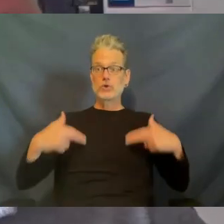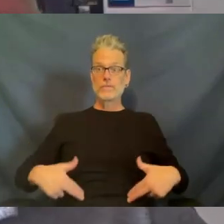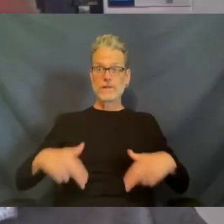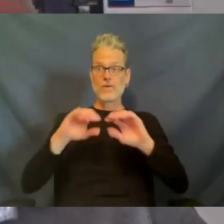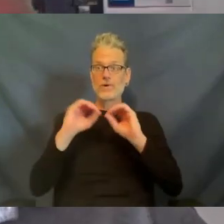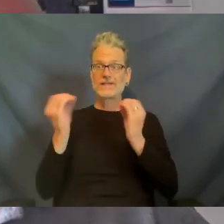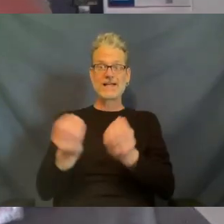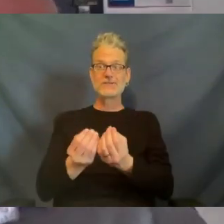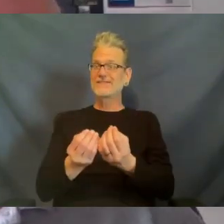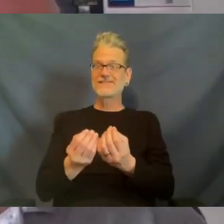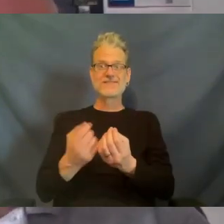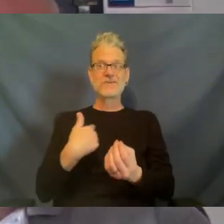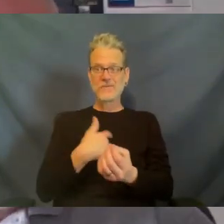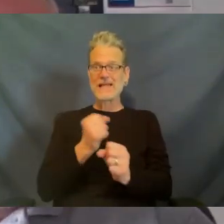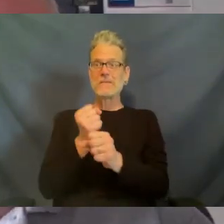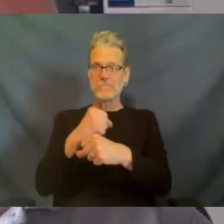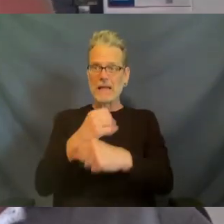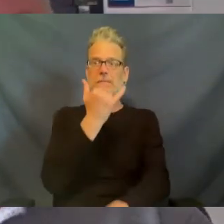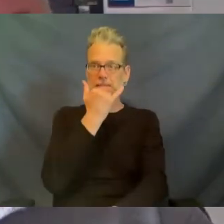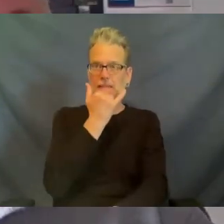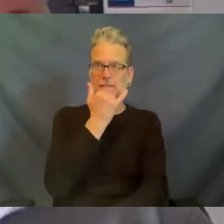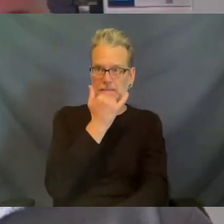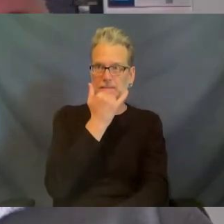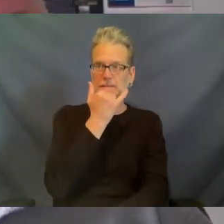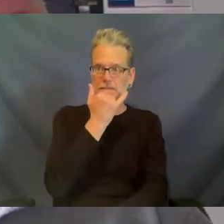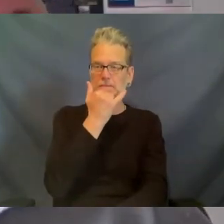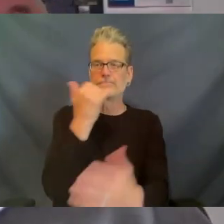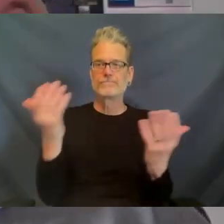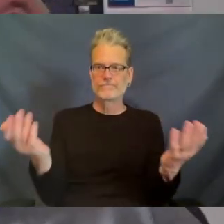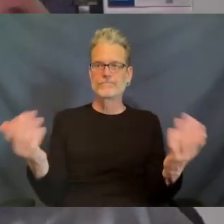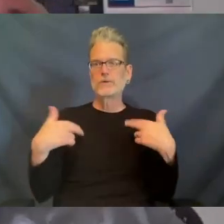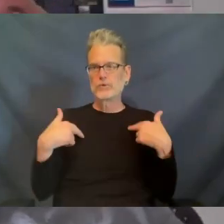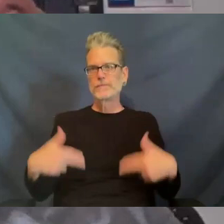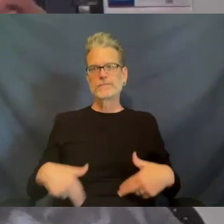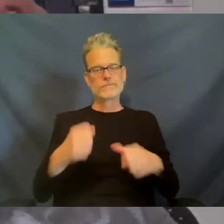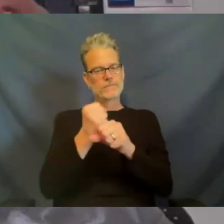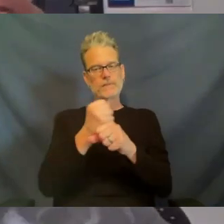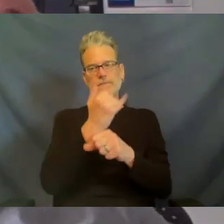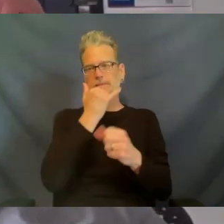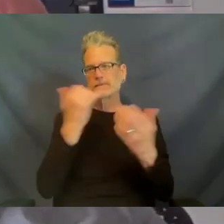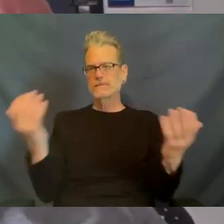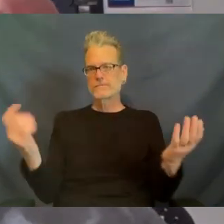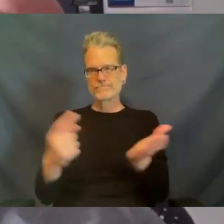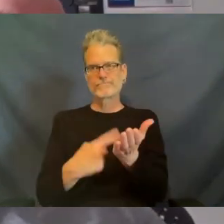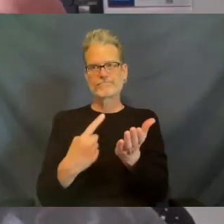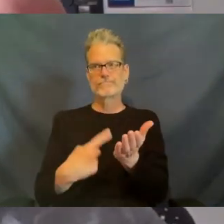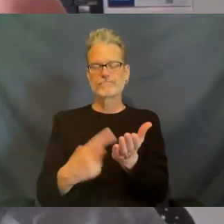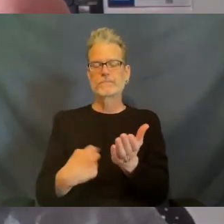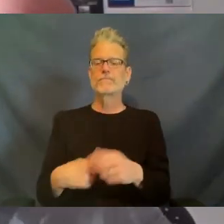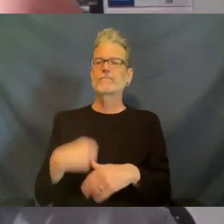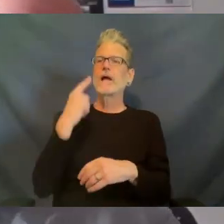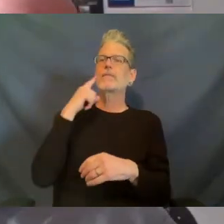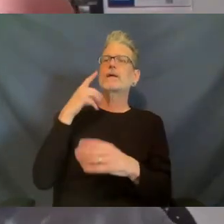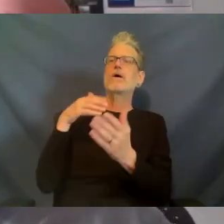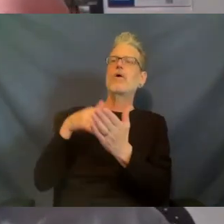organization, we make mistakes as humans do. I think there's often the